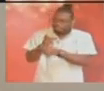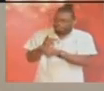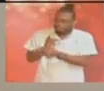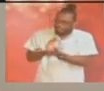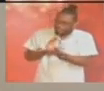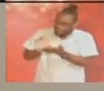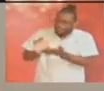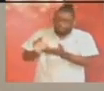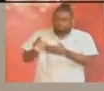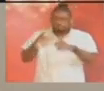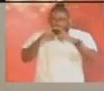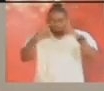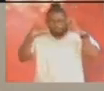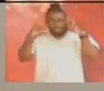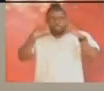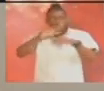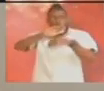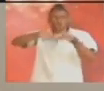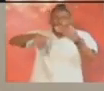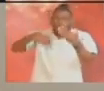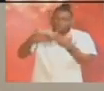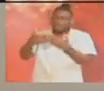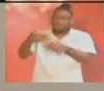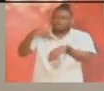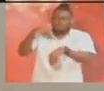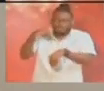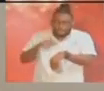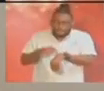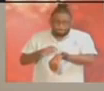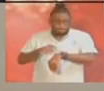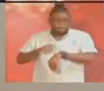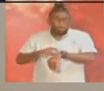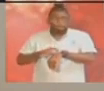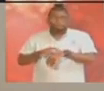nation. I always give you the acronym